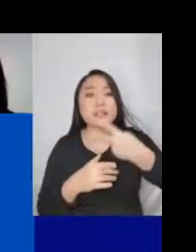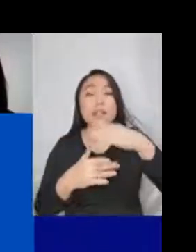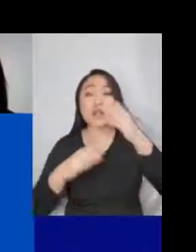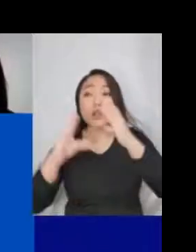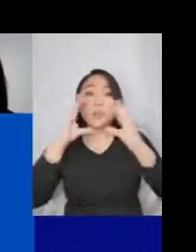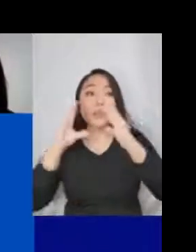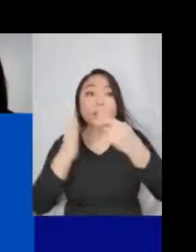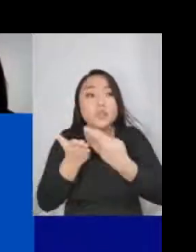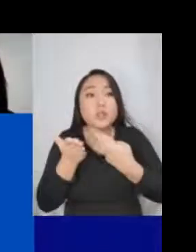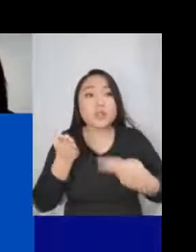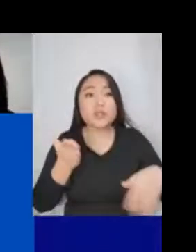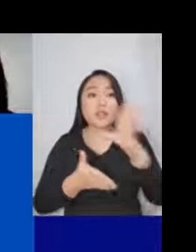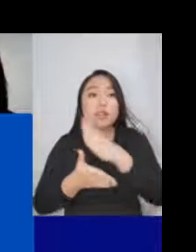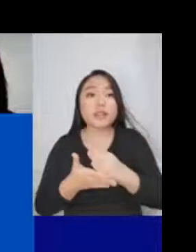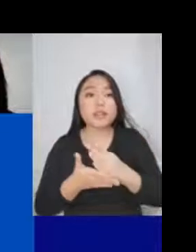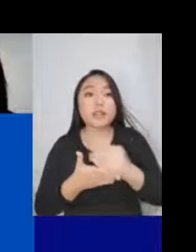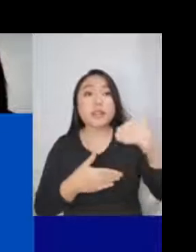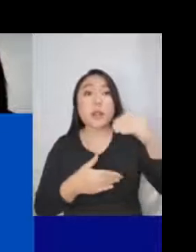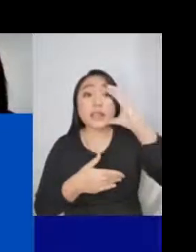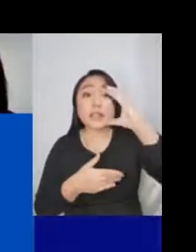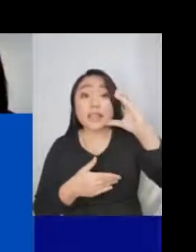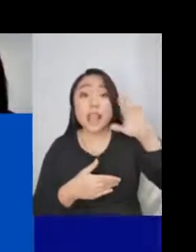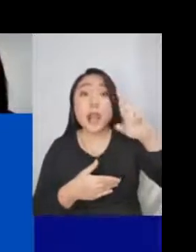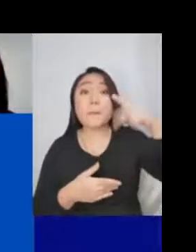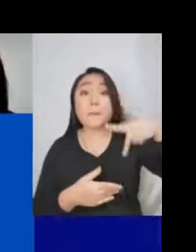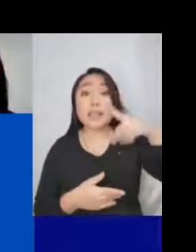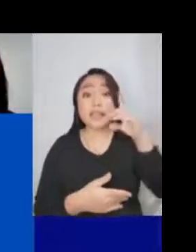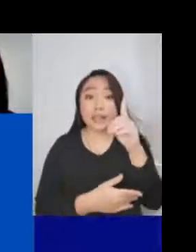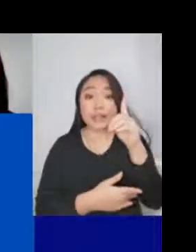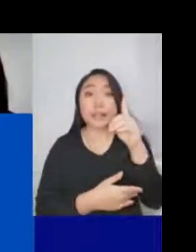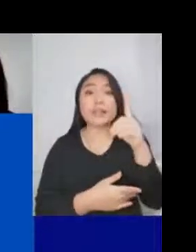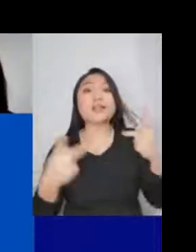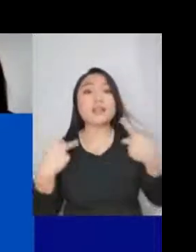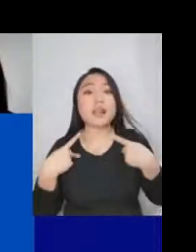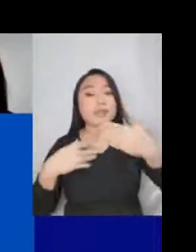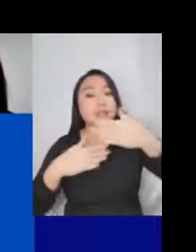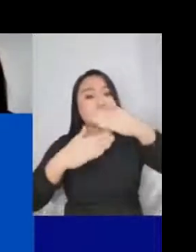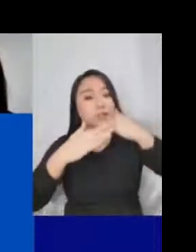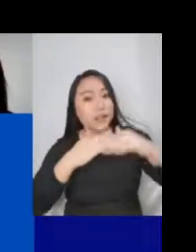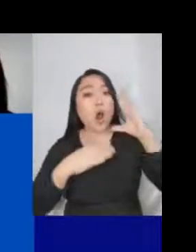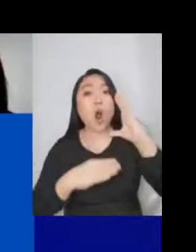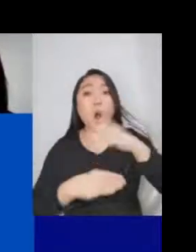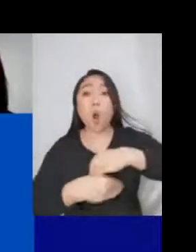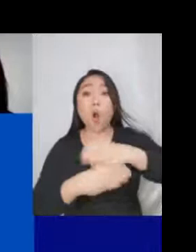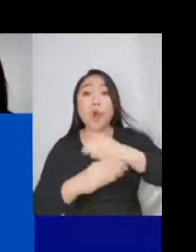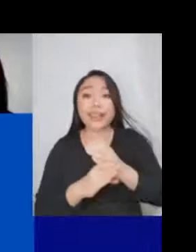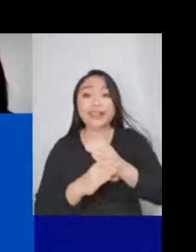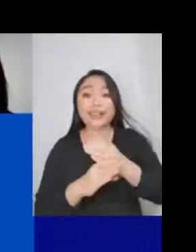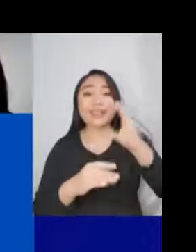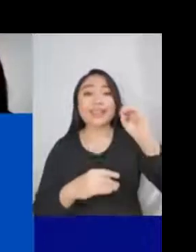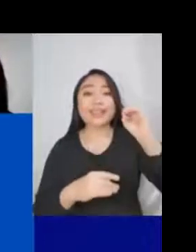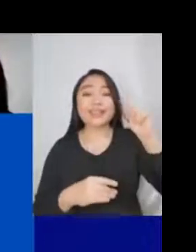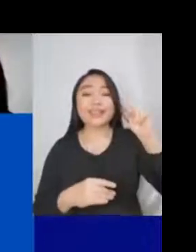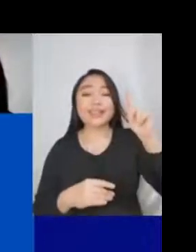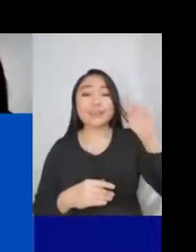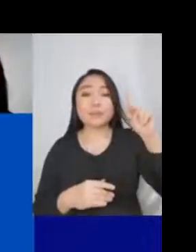Next division is the Communication Resources and Production Division, or the CRPD. Under CRPD, we have the Content